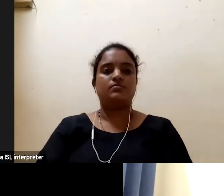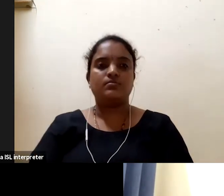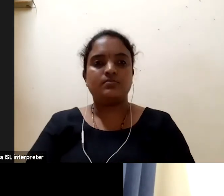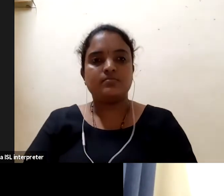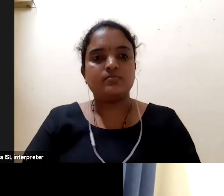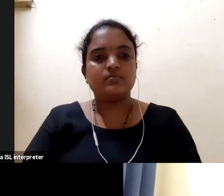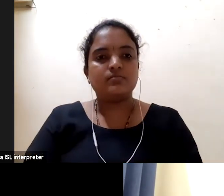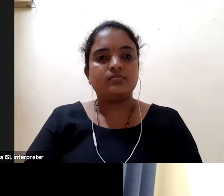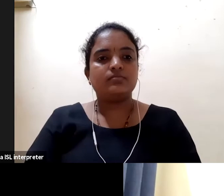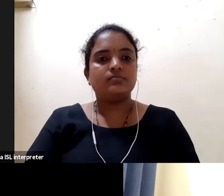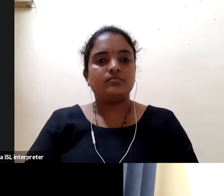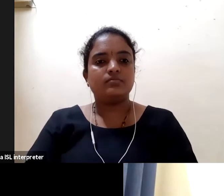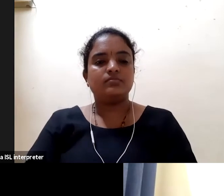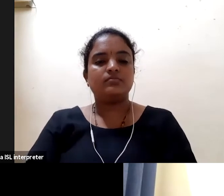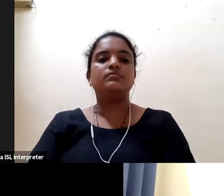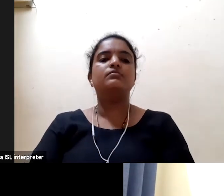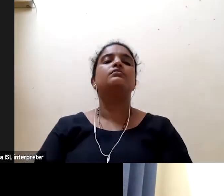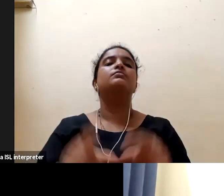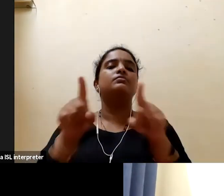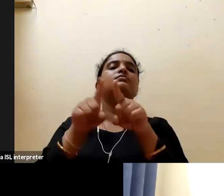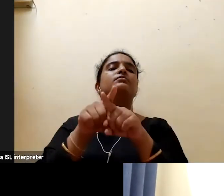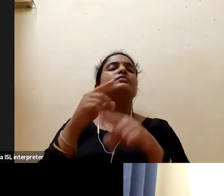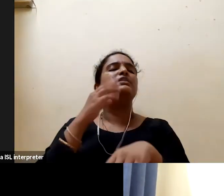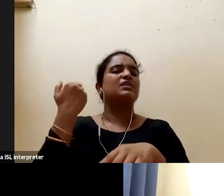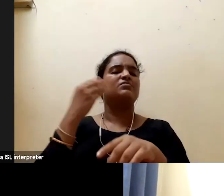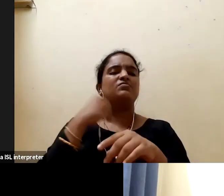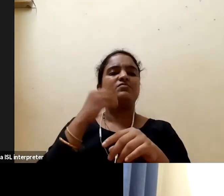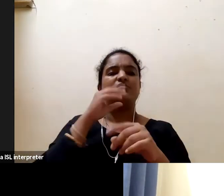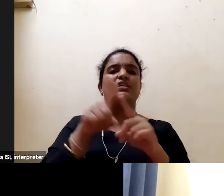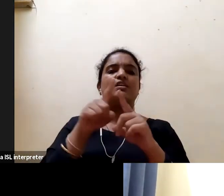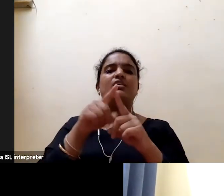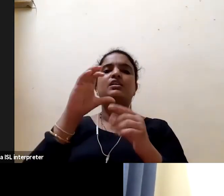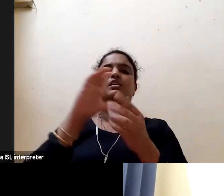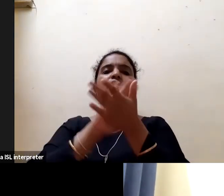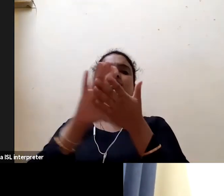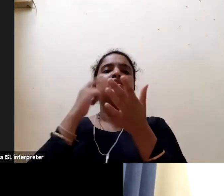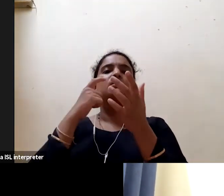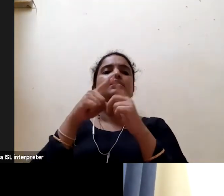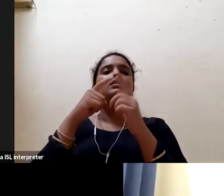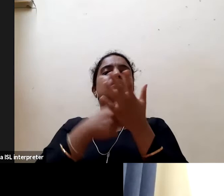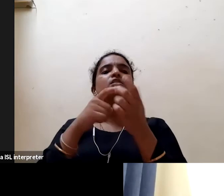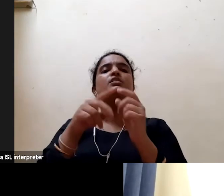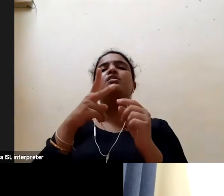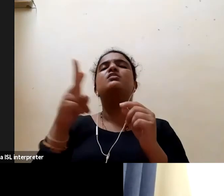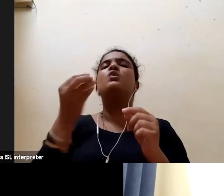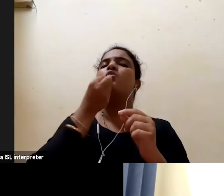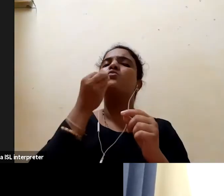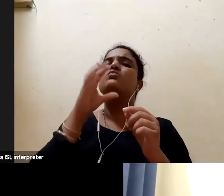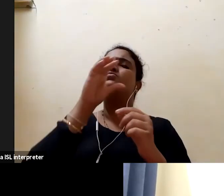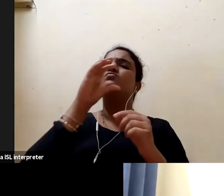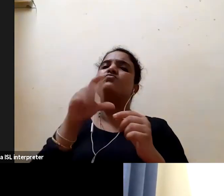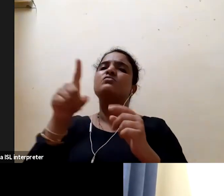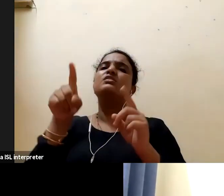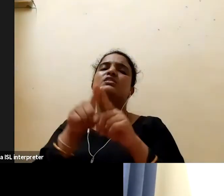Um, since you talked about newsletters as well, Chitra Kalyani has asked, what are some good food blogs or newsletters that you would